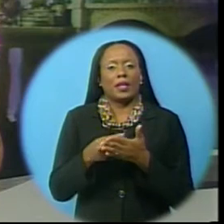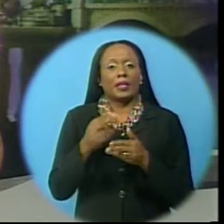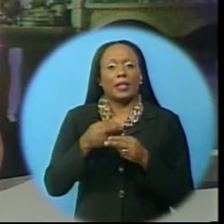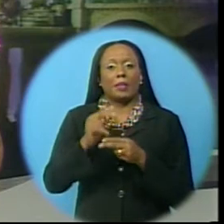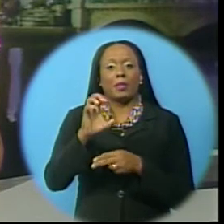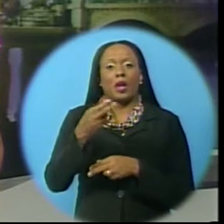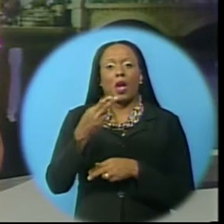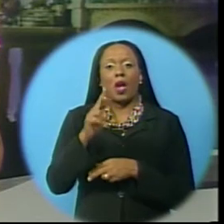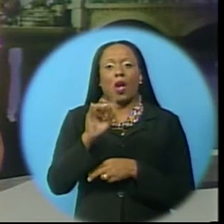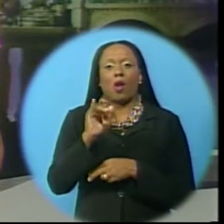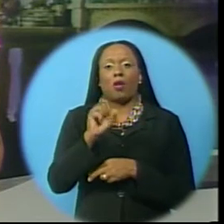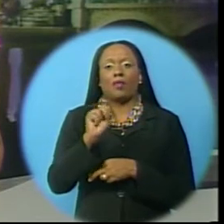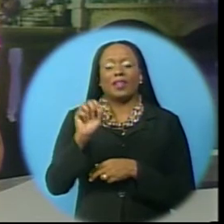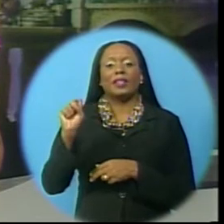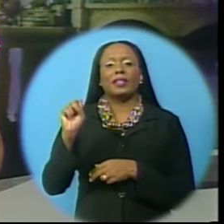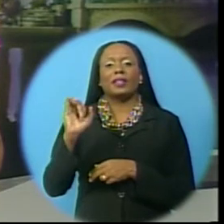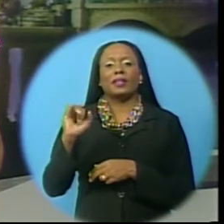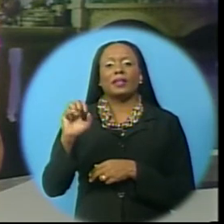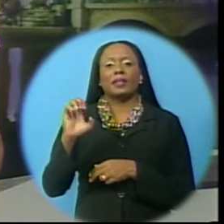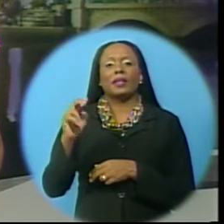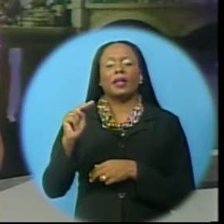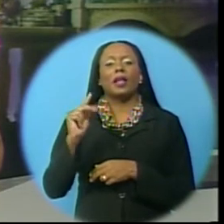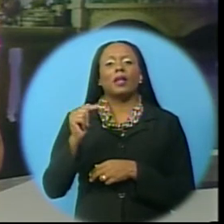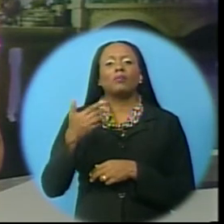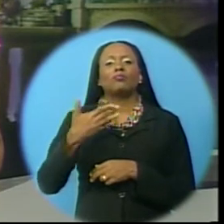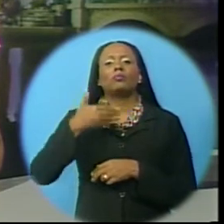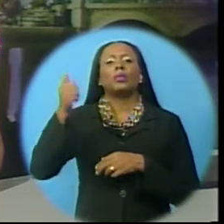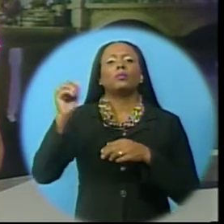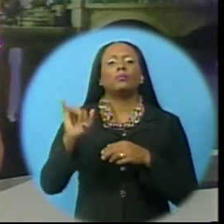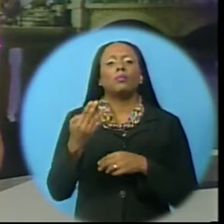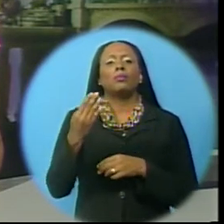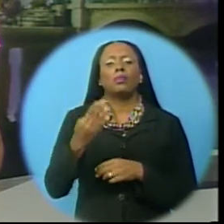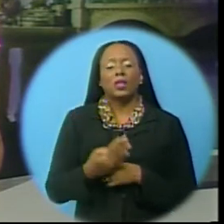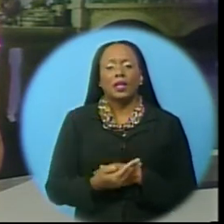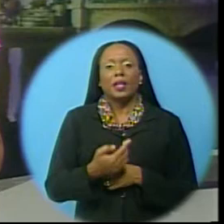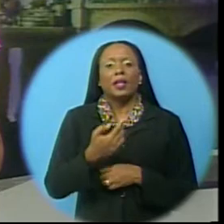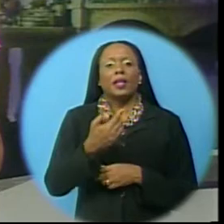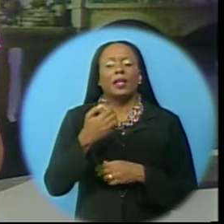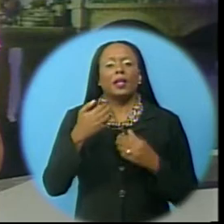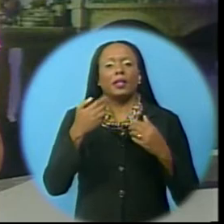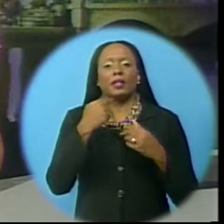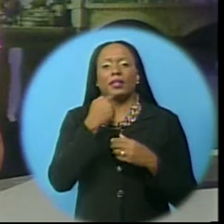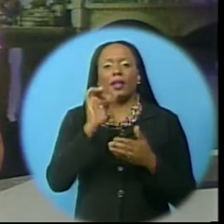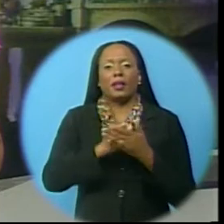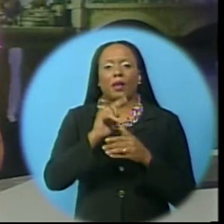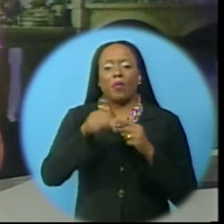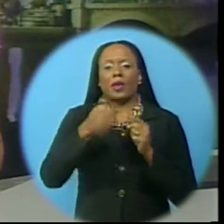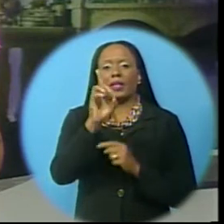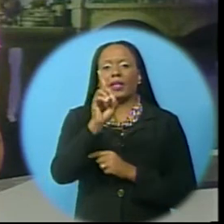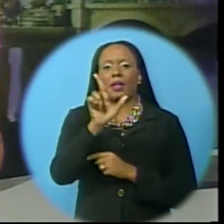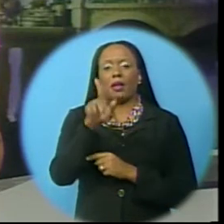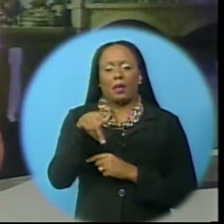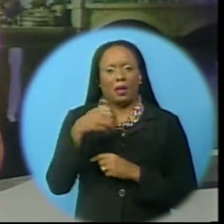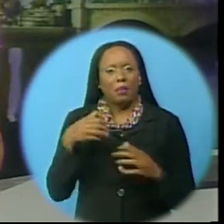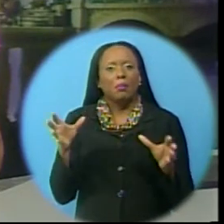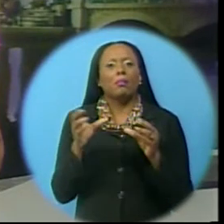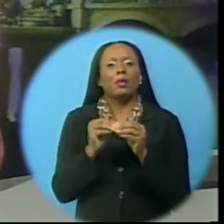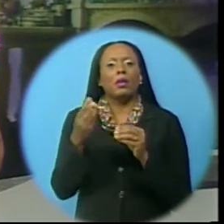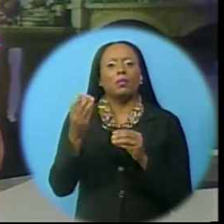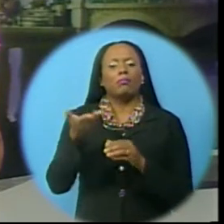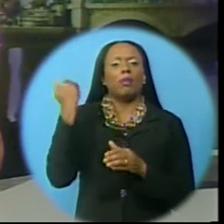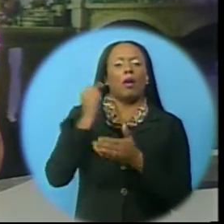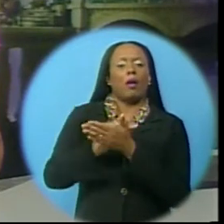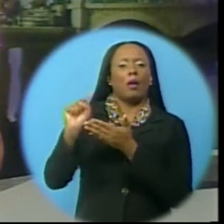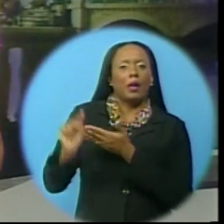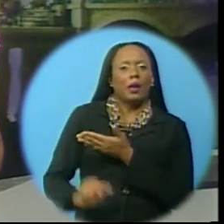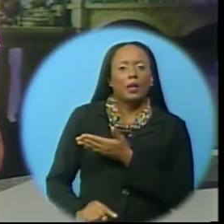annual General Conference of the Democratic Labour Party over the weekend. Sir Lloyd told the delegates that he's happy with the measures Mr. Sinclair introduced and